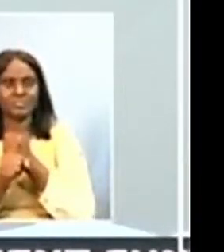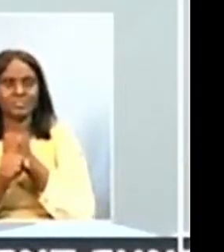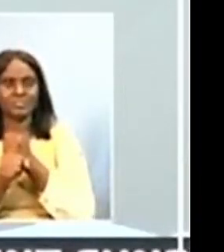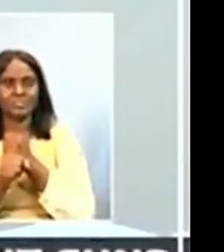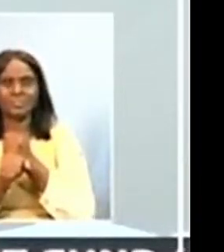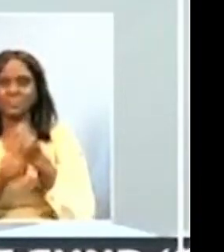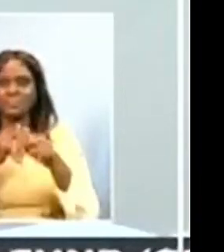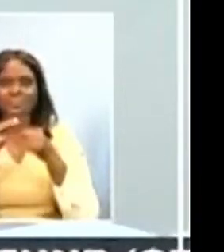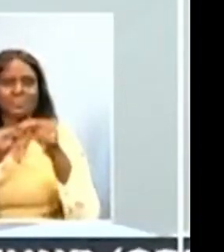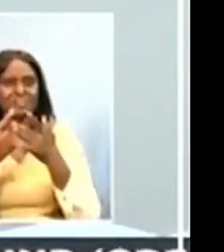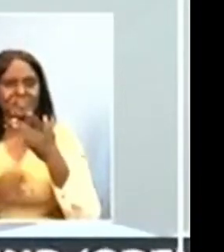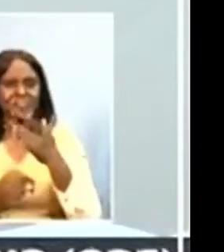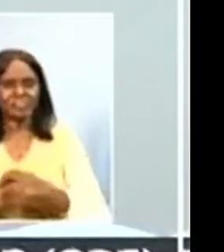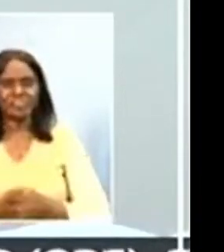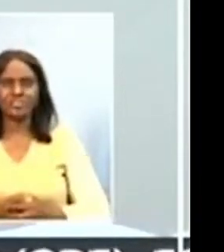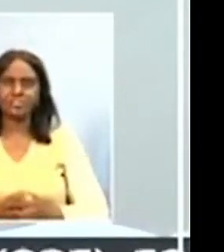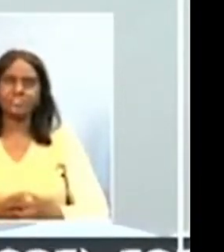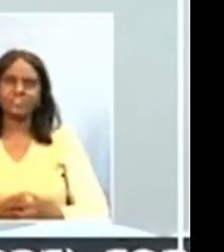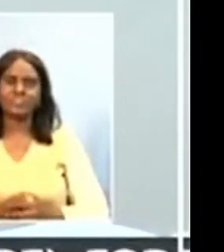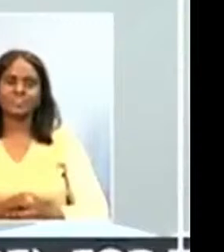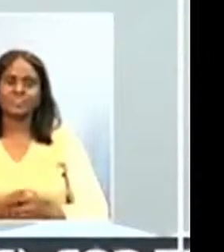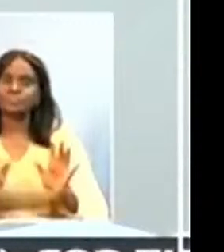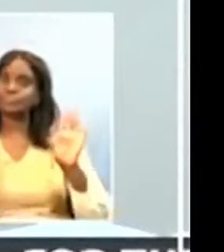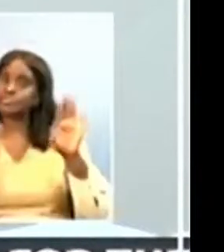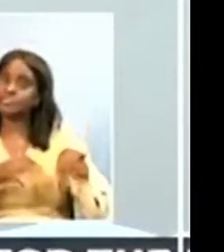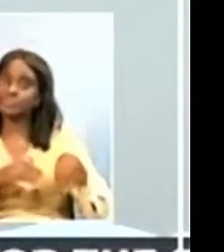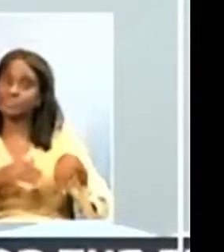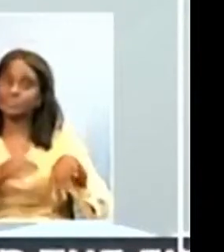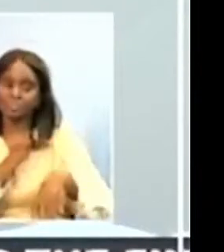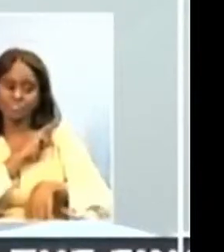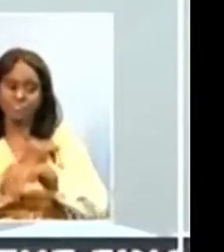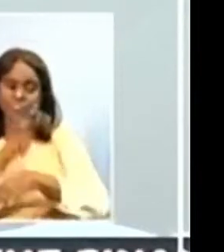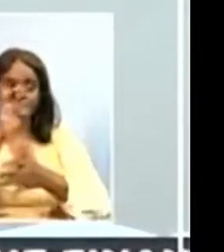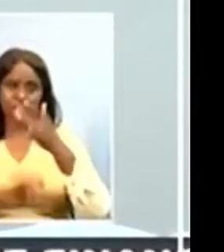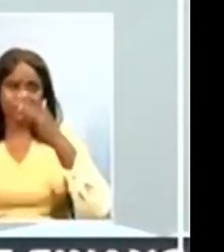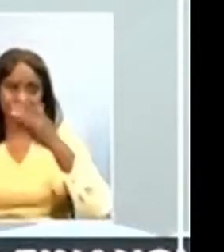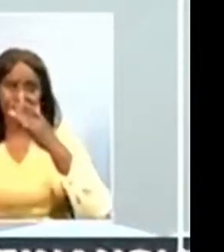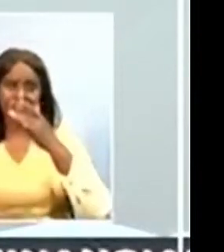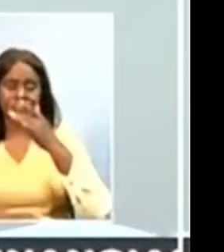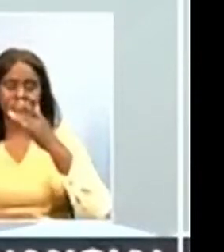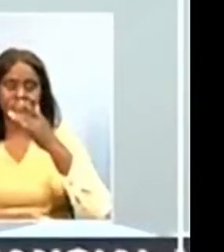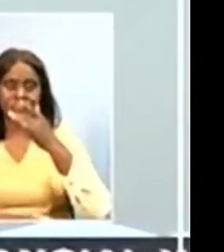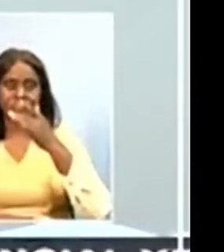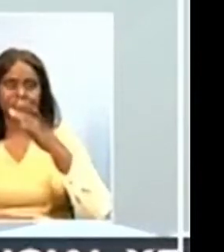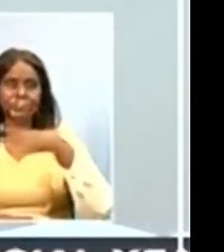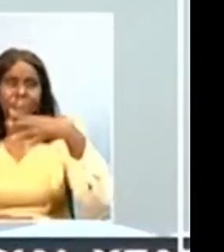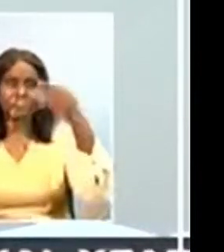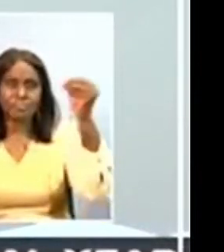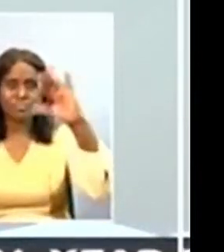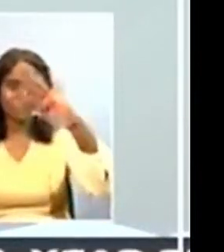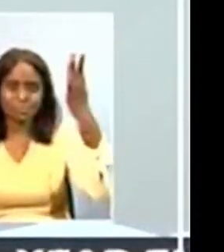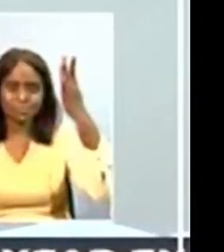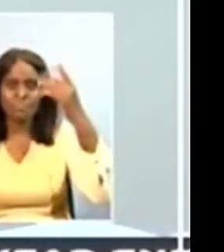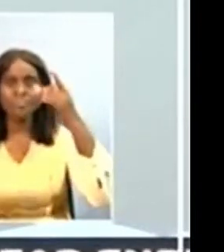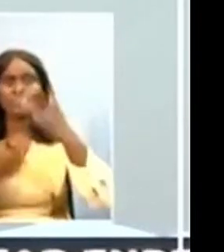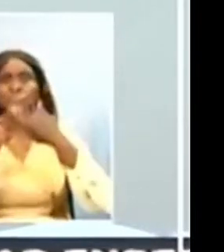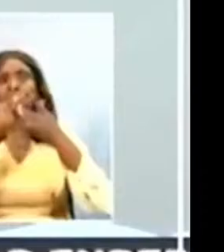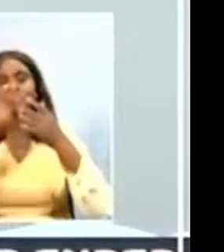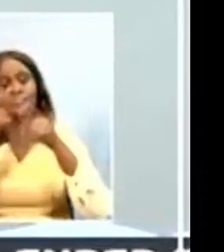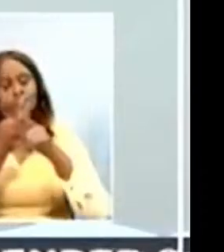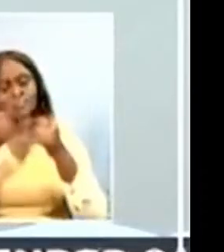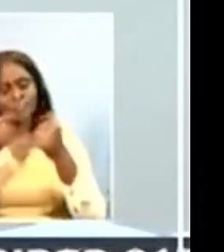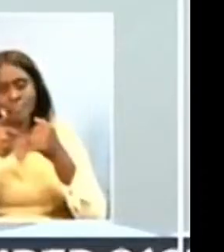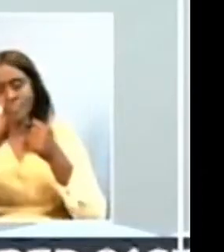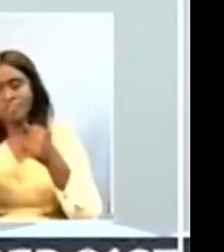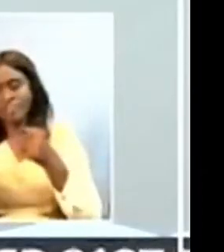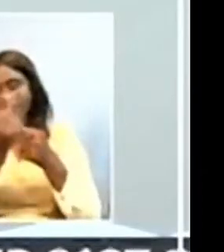What do we mean? I leave it there. Immediately withdrawn. You go back, whatever you say from now, you're on